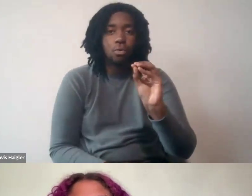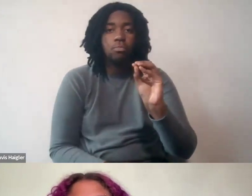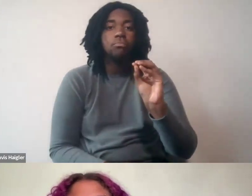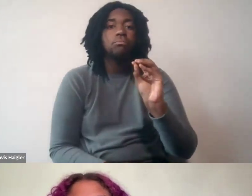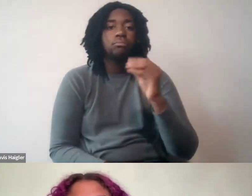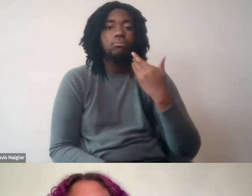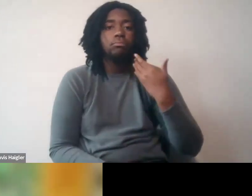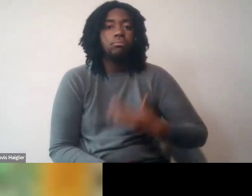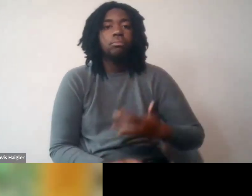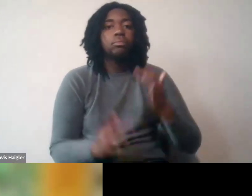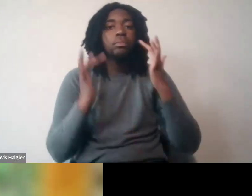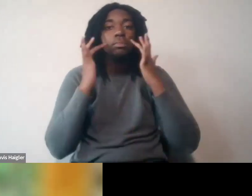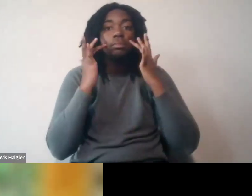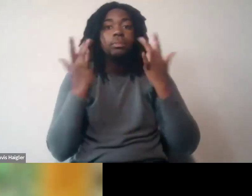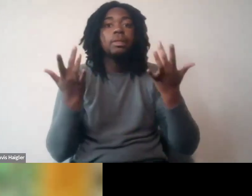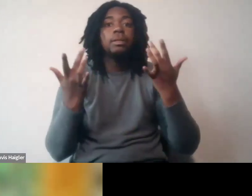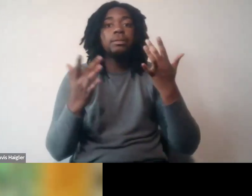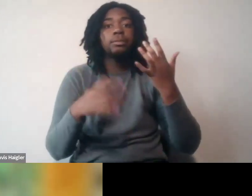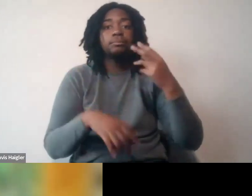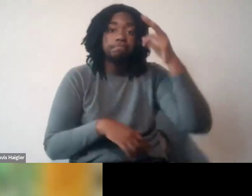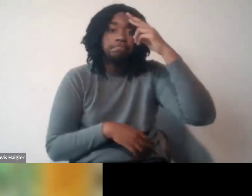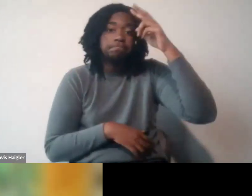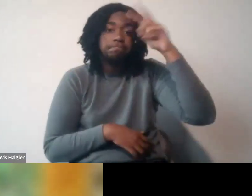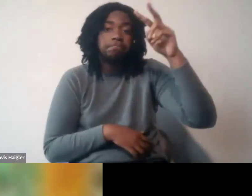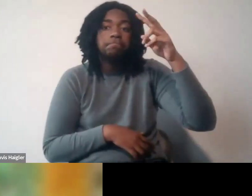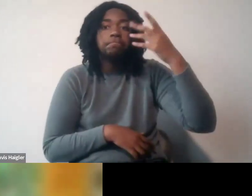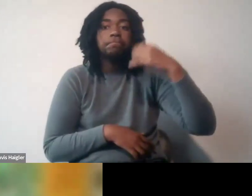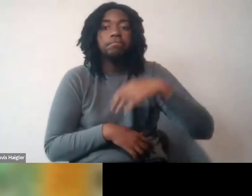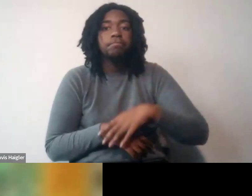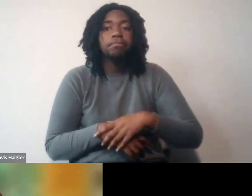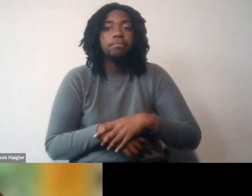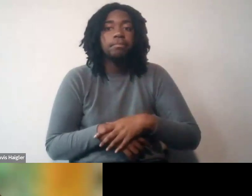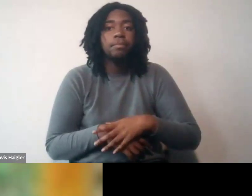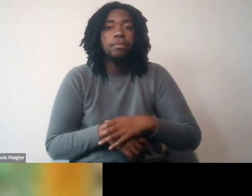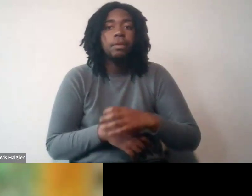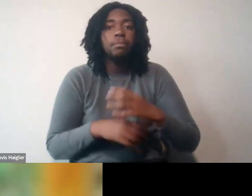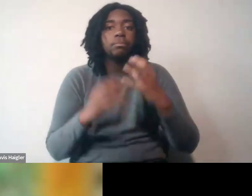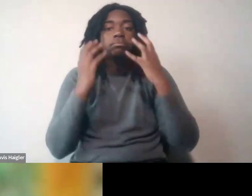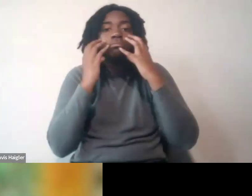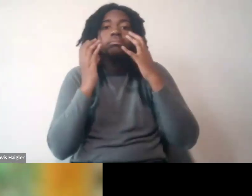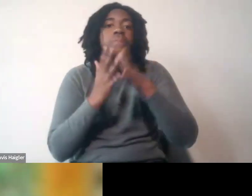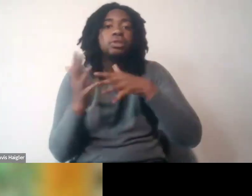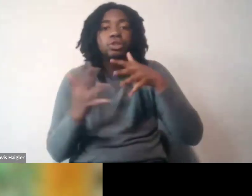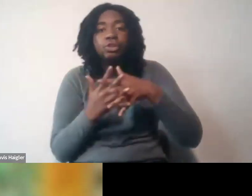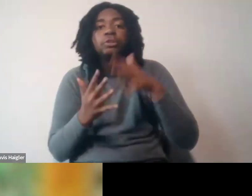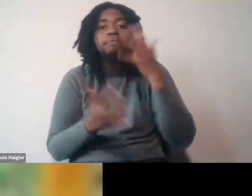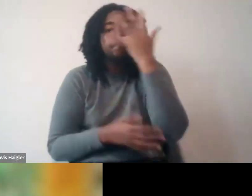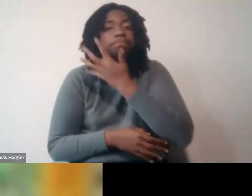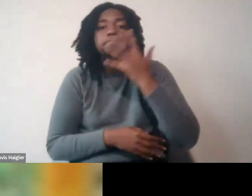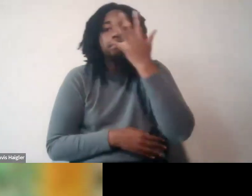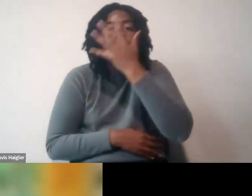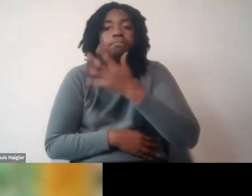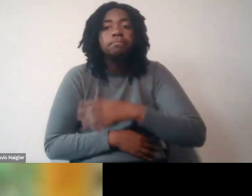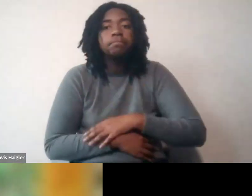am a light-skinned Chicana. I've got rounded indigenous features. I